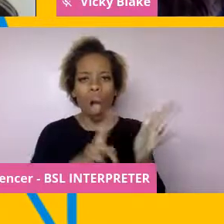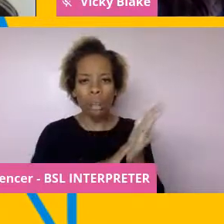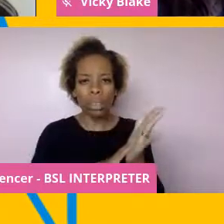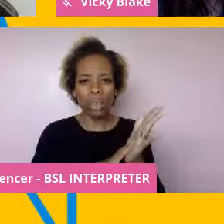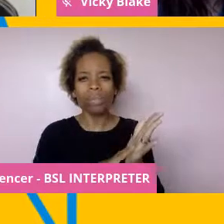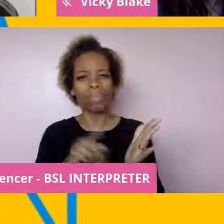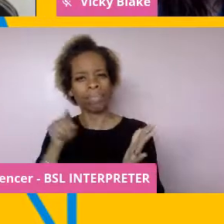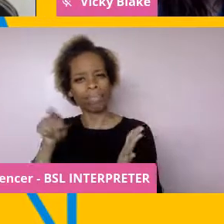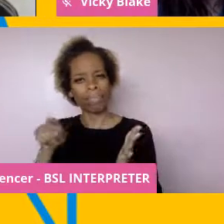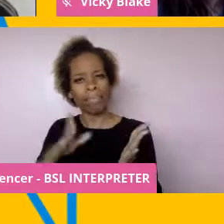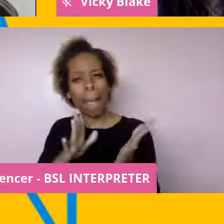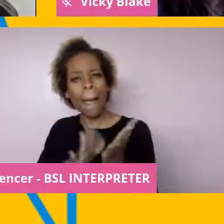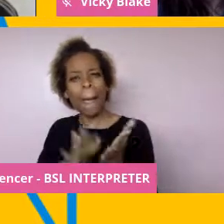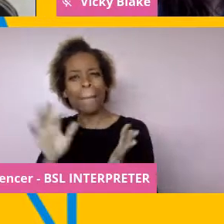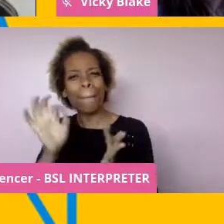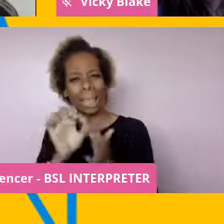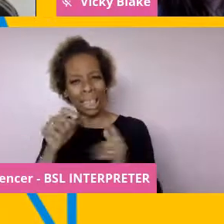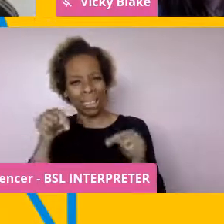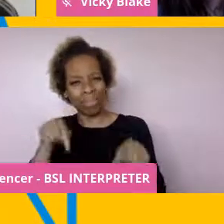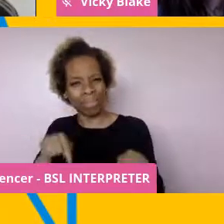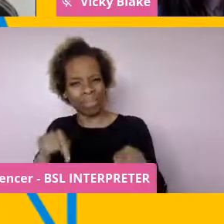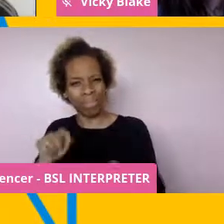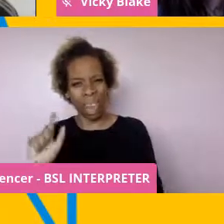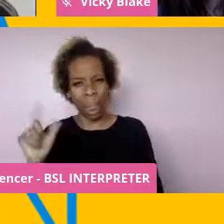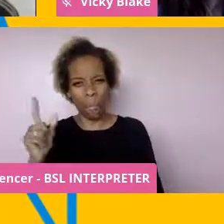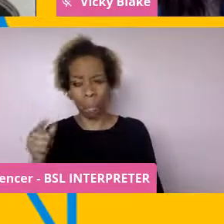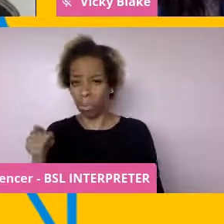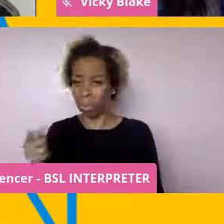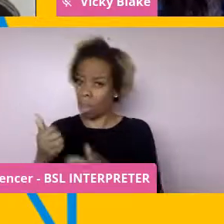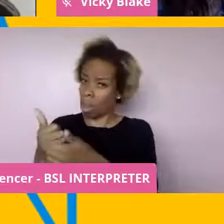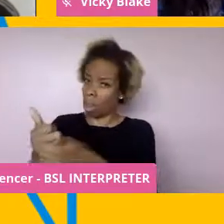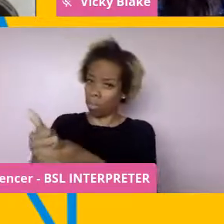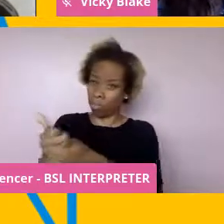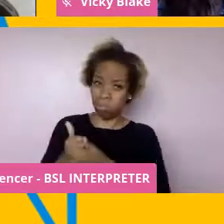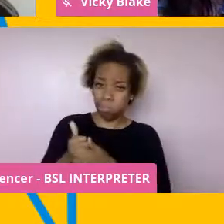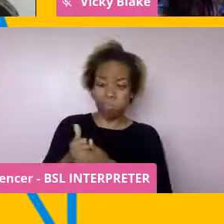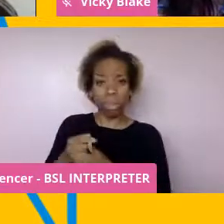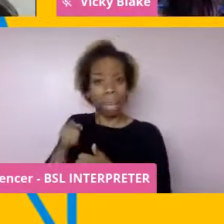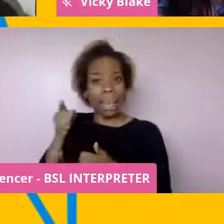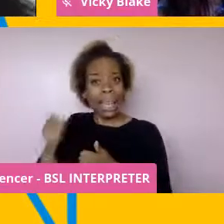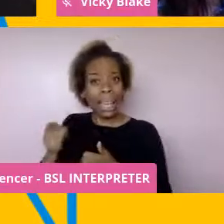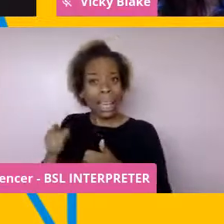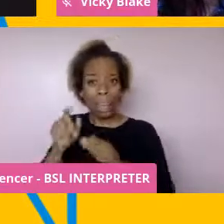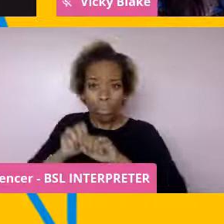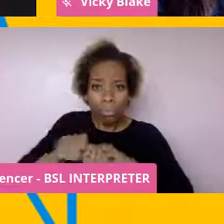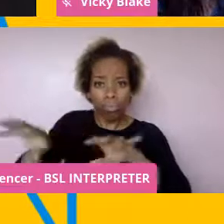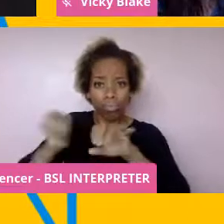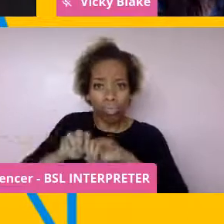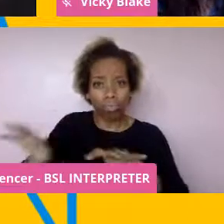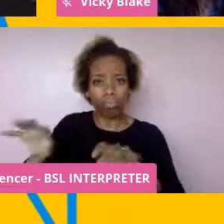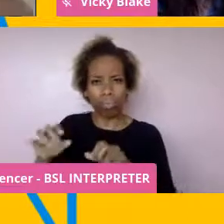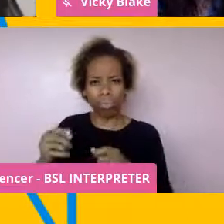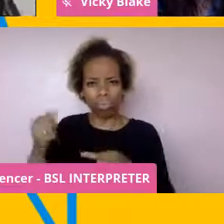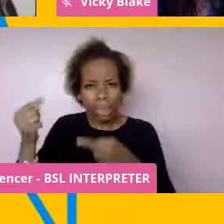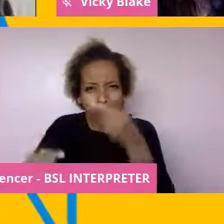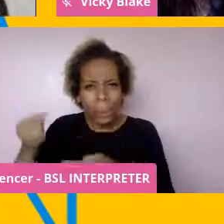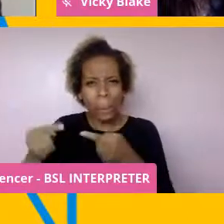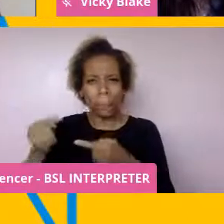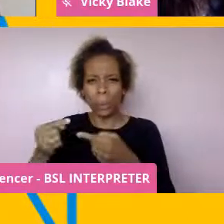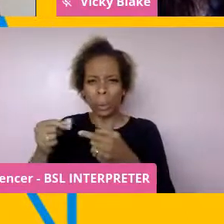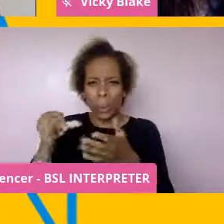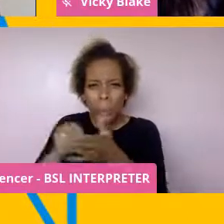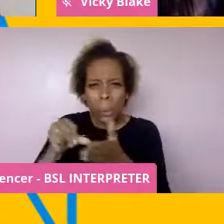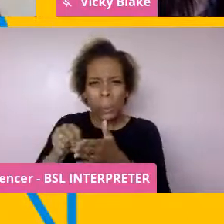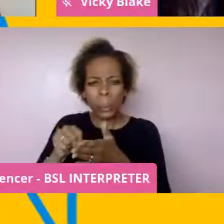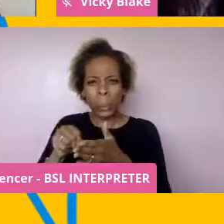So during the 2018 action, he was very supportive, publicising a lot of the dispute and putting pressure on